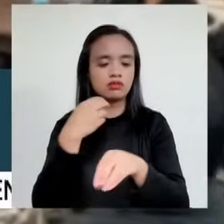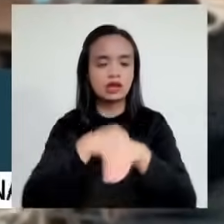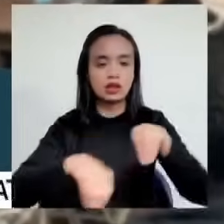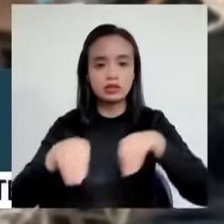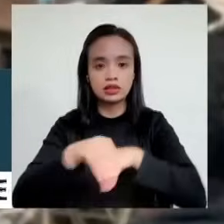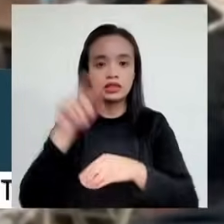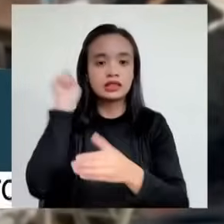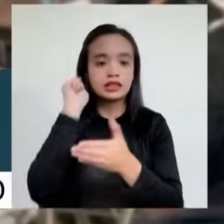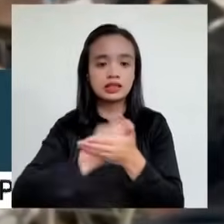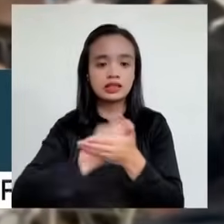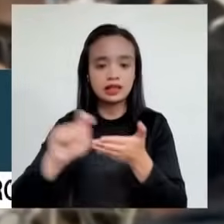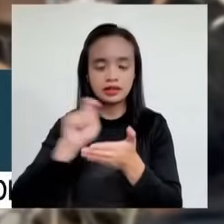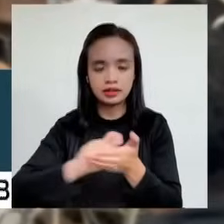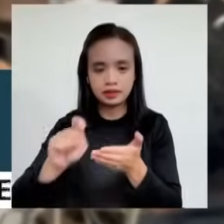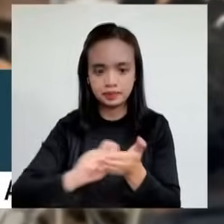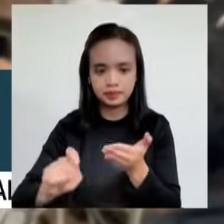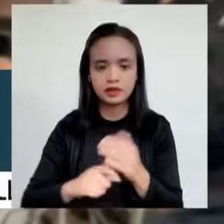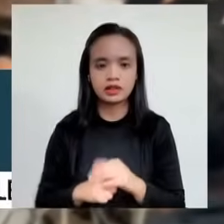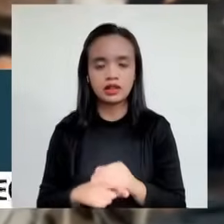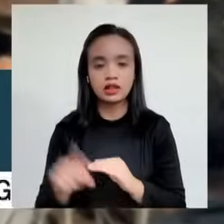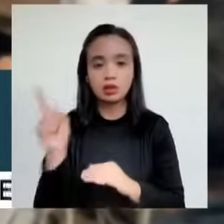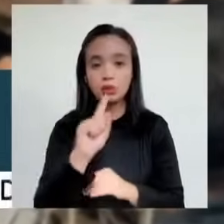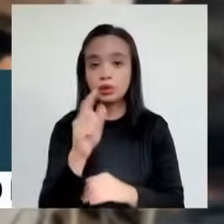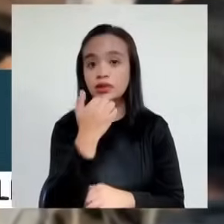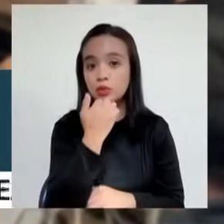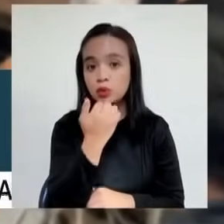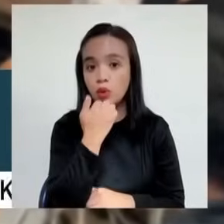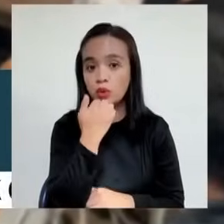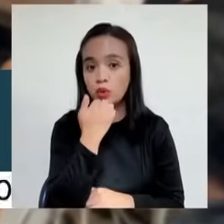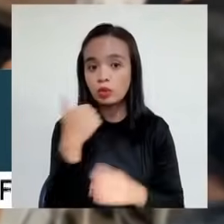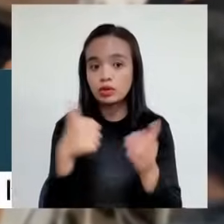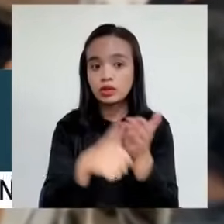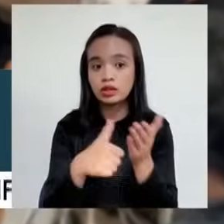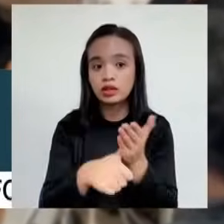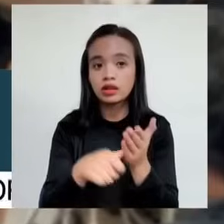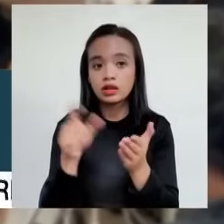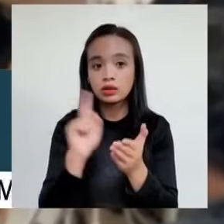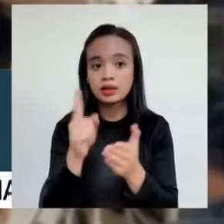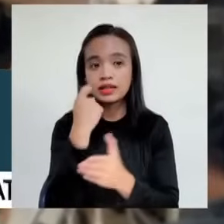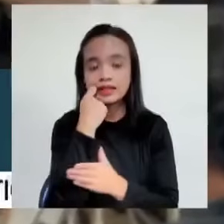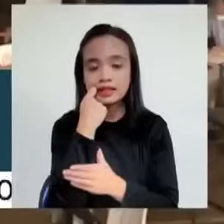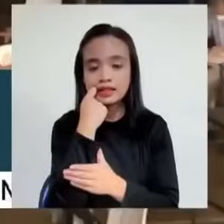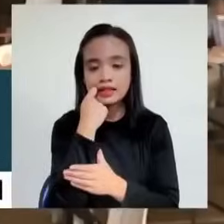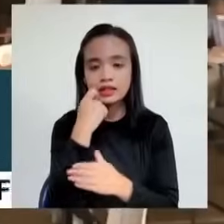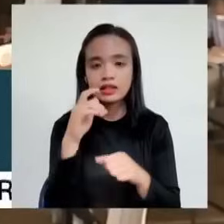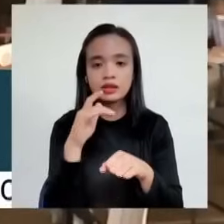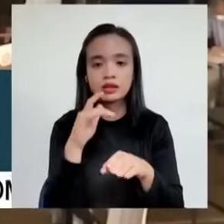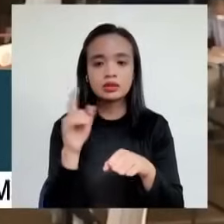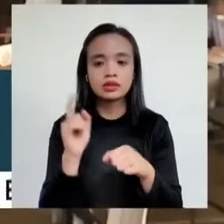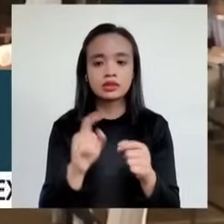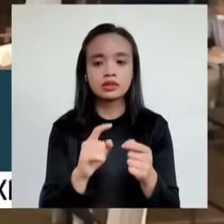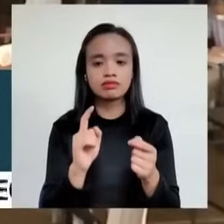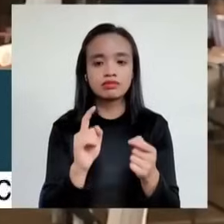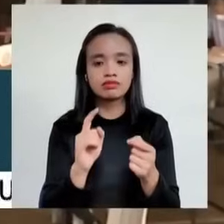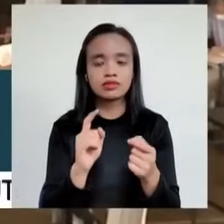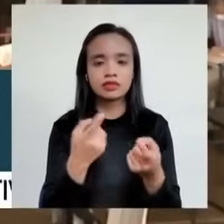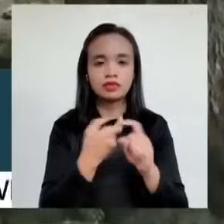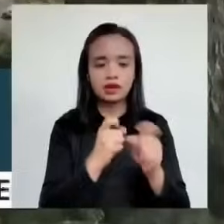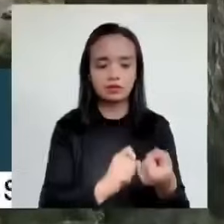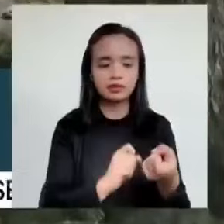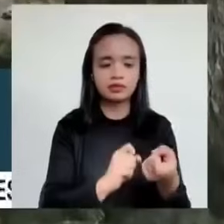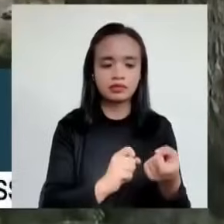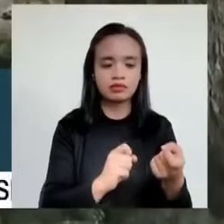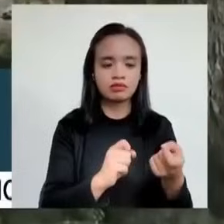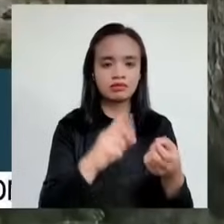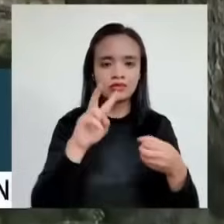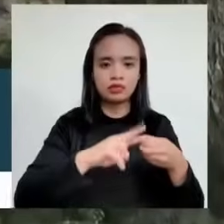both groups, one of the anomalies in the elections was the alleged early transmission of election returns from both counting machines to the